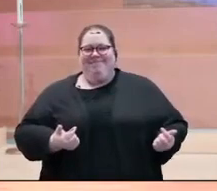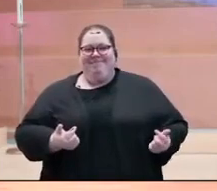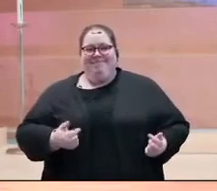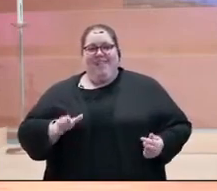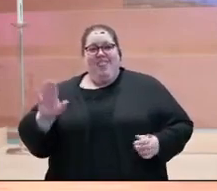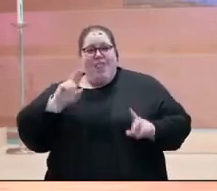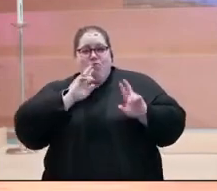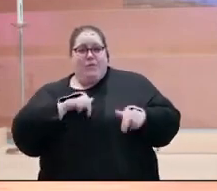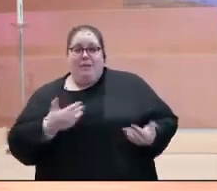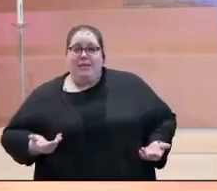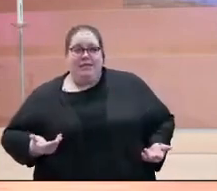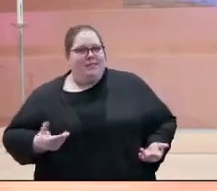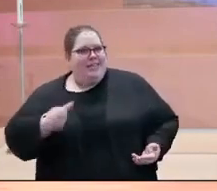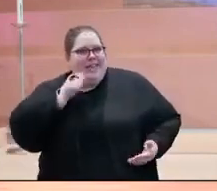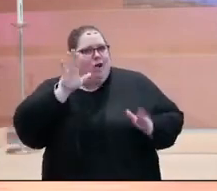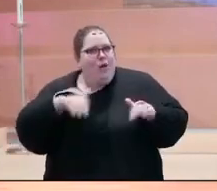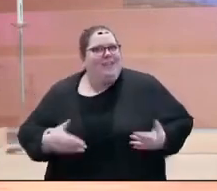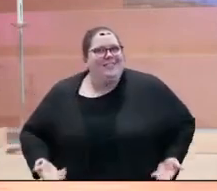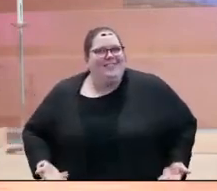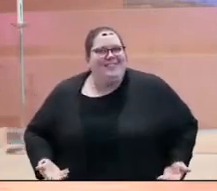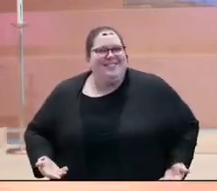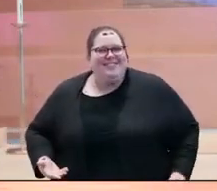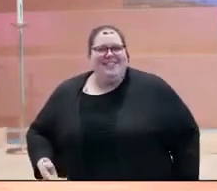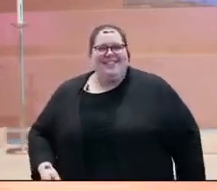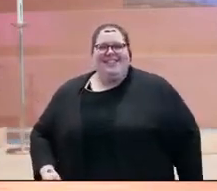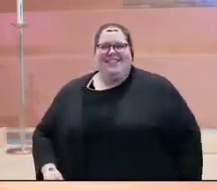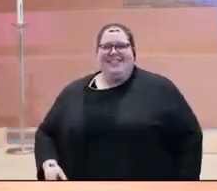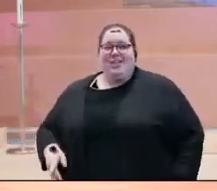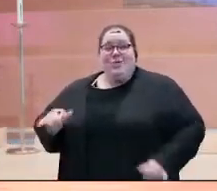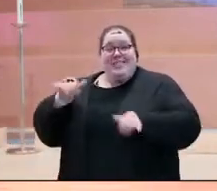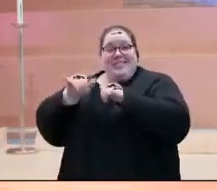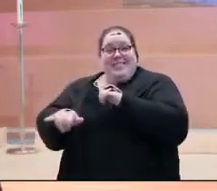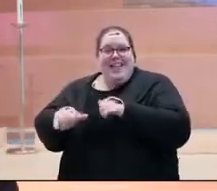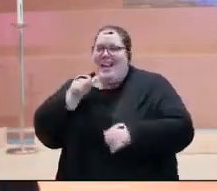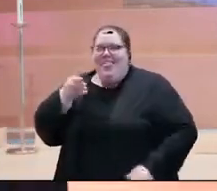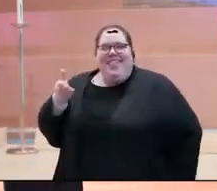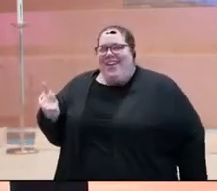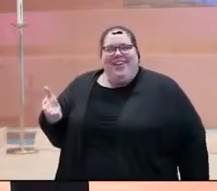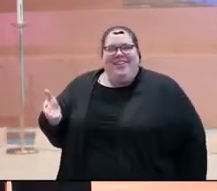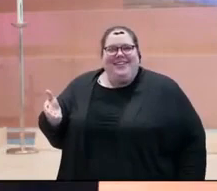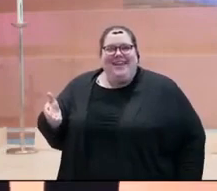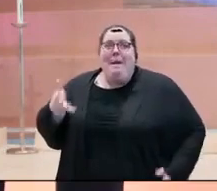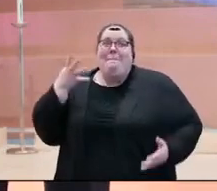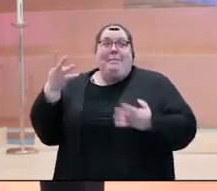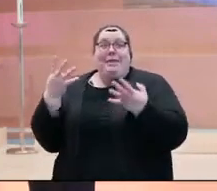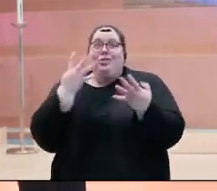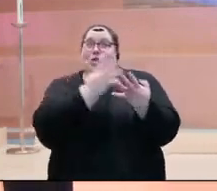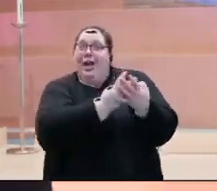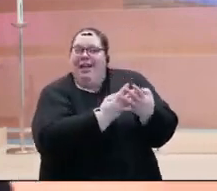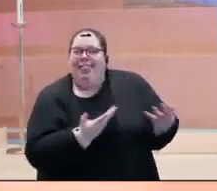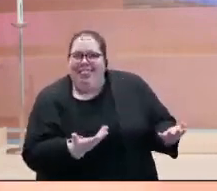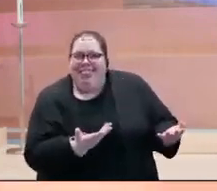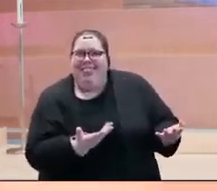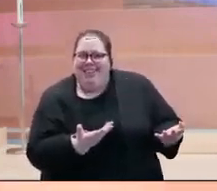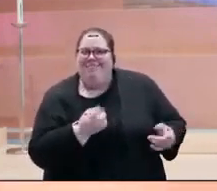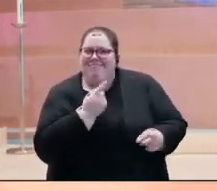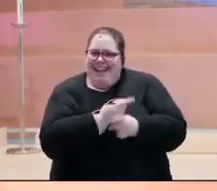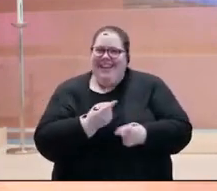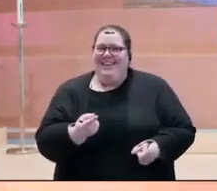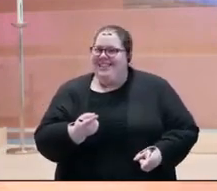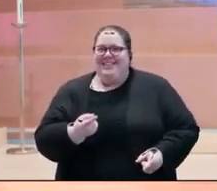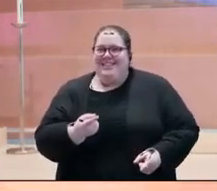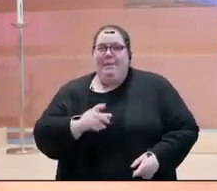What's the response? Not great. Where are you staying? Probably not there. Probably in like jail for the night or something like that. I mean, you're probably